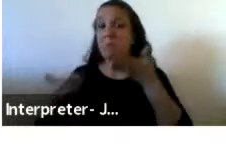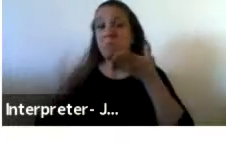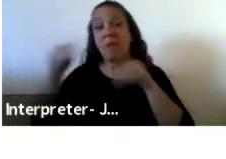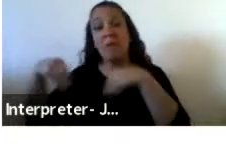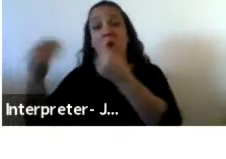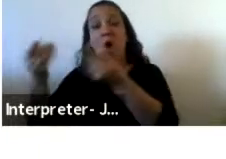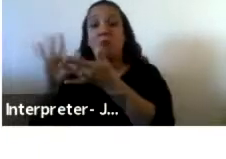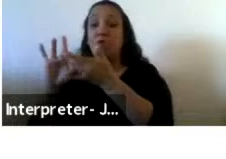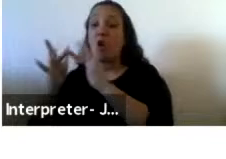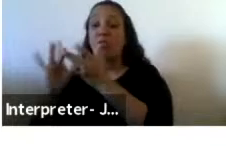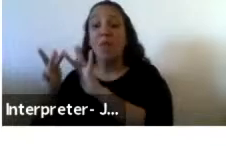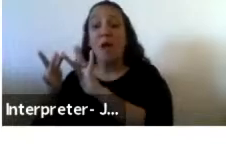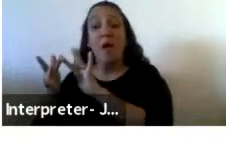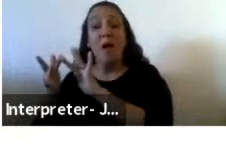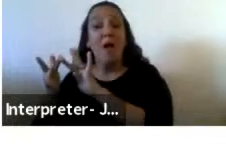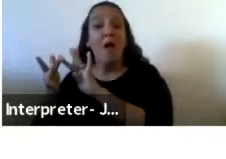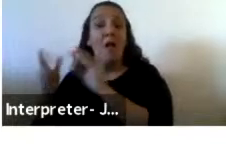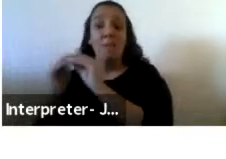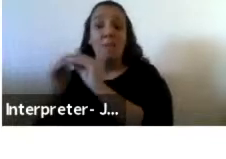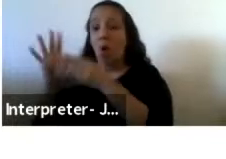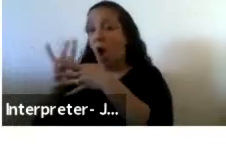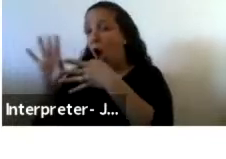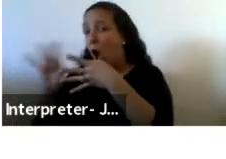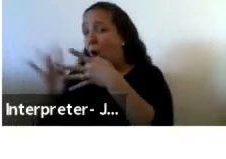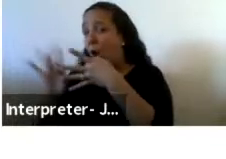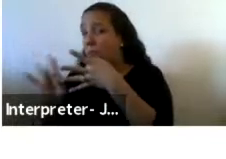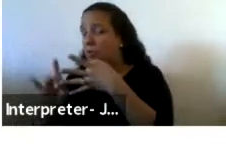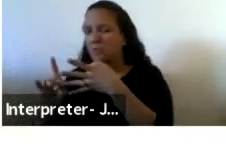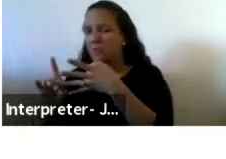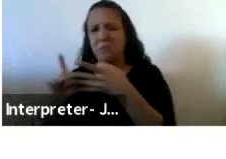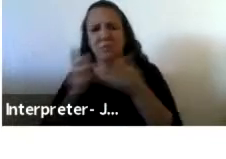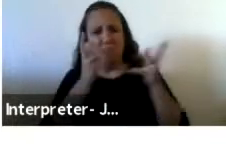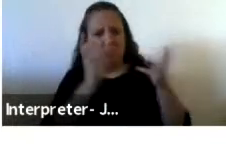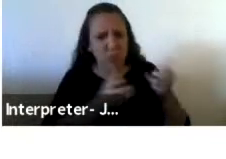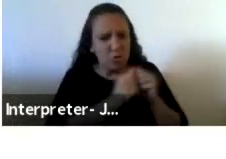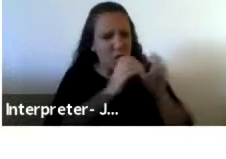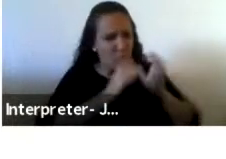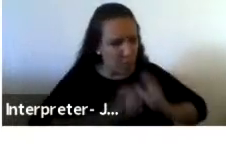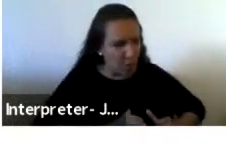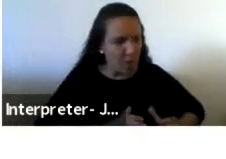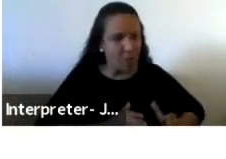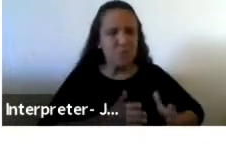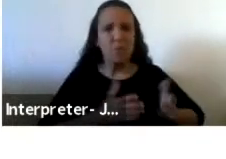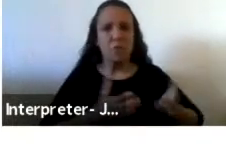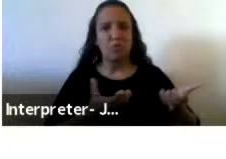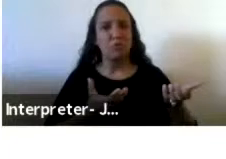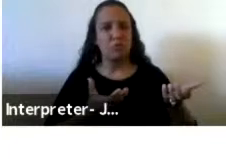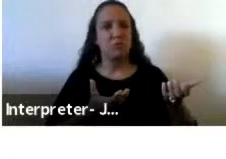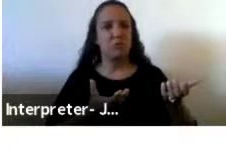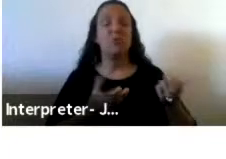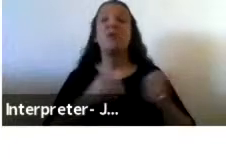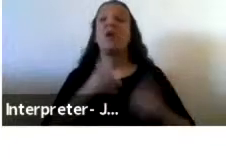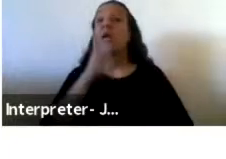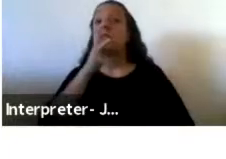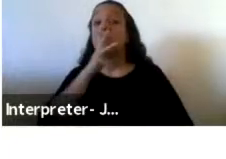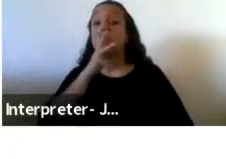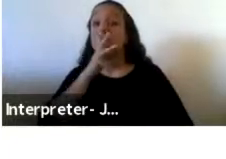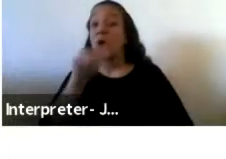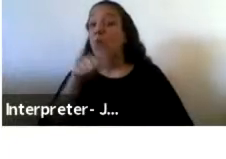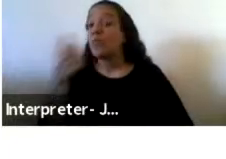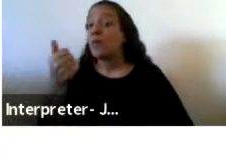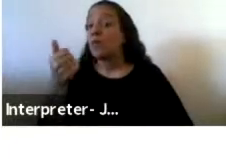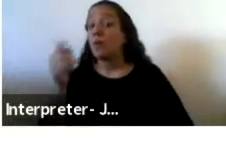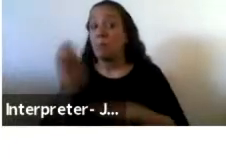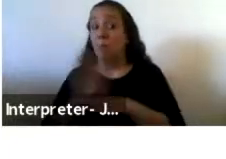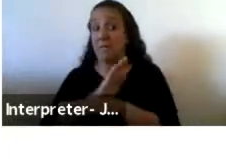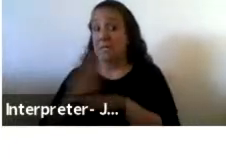online, e-commerce, talk to your customers, talk to your actual clients as well, and talk to other businesses to see what you can do moving